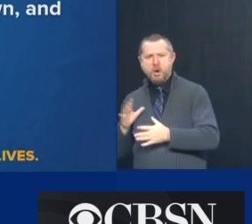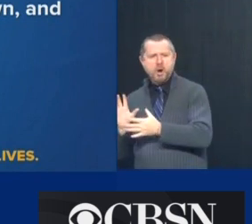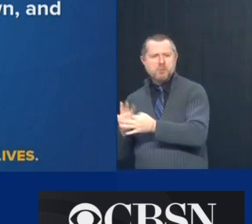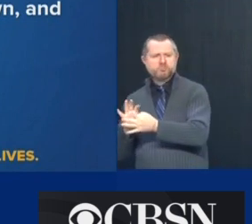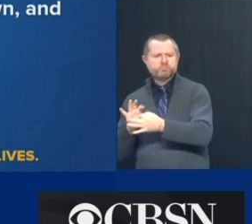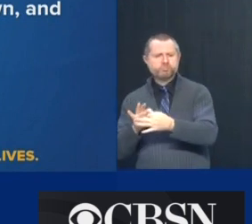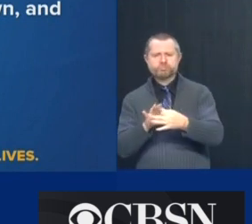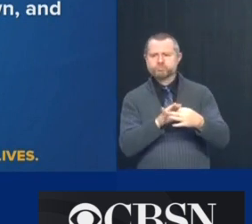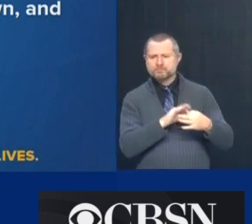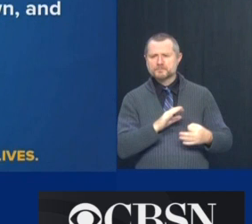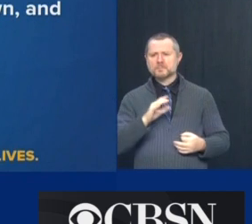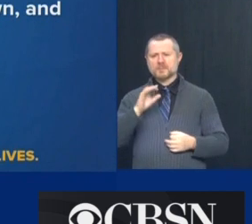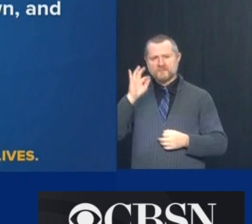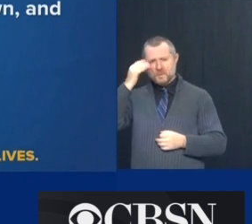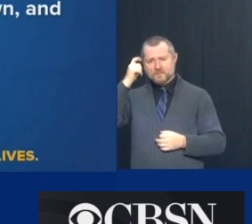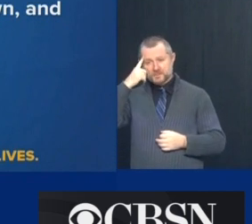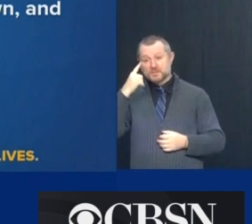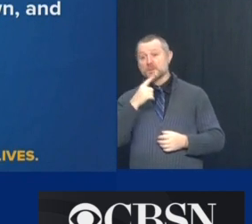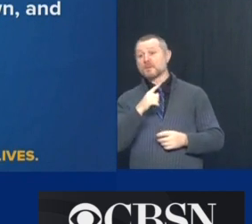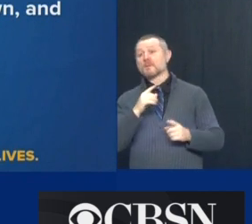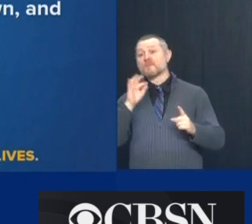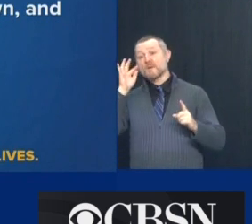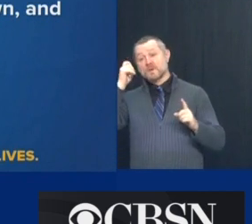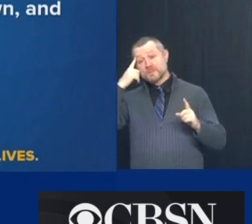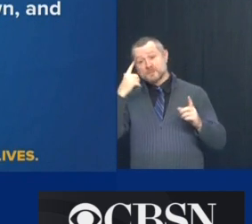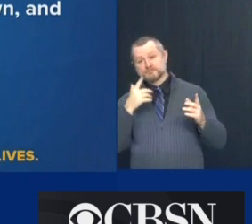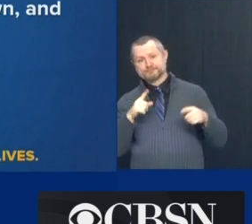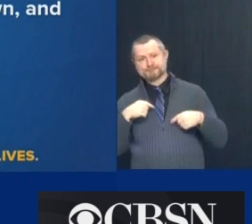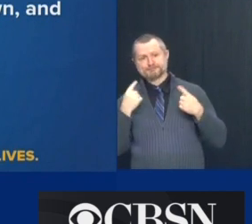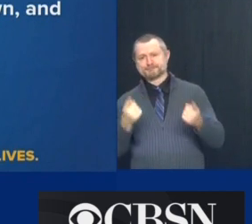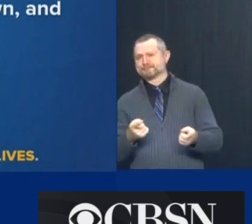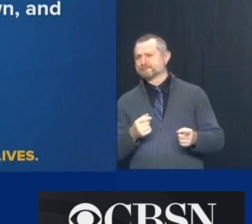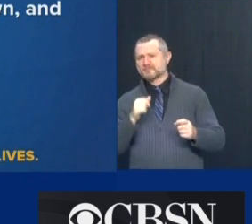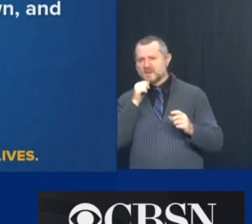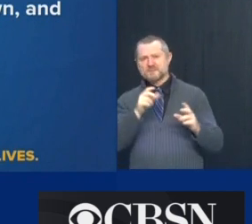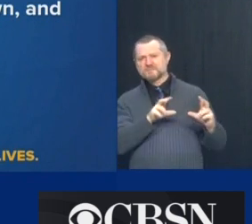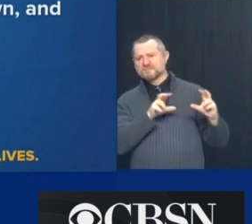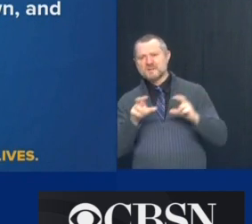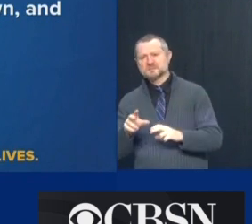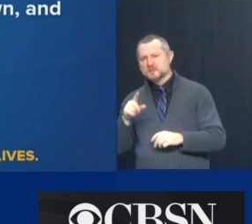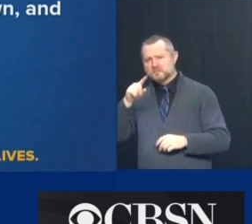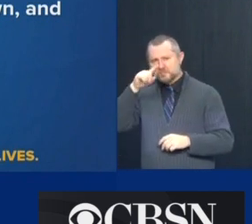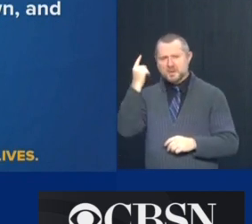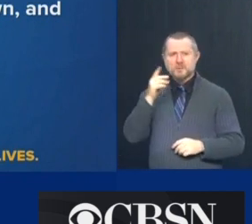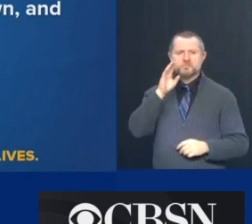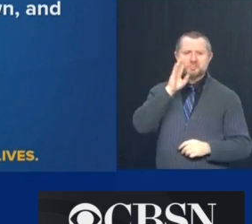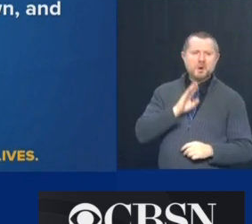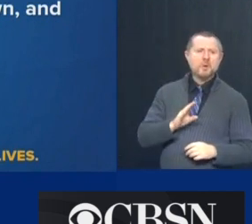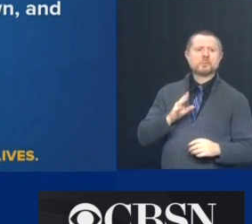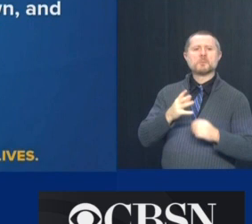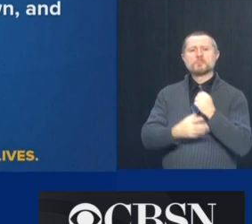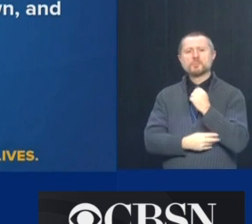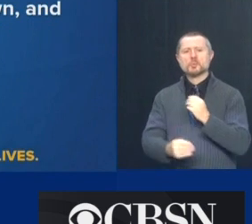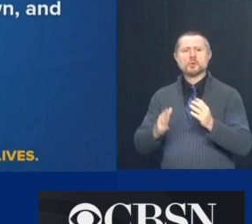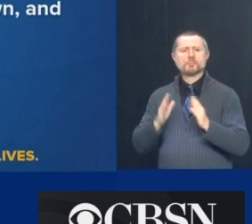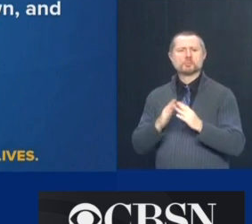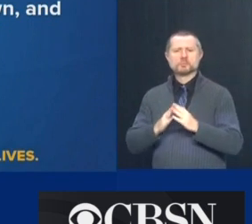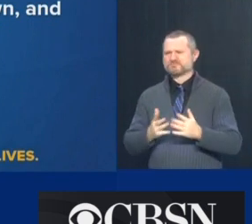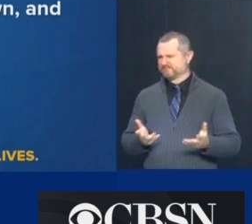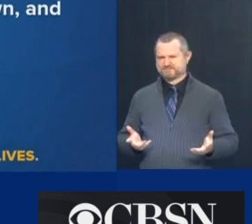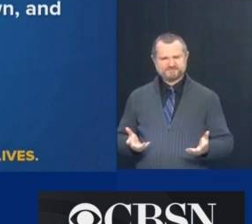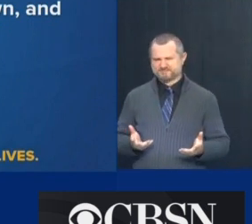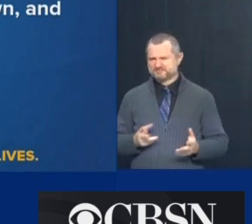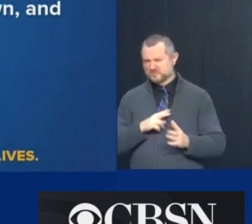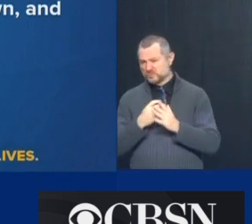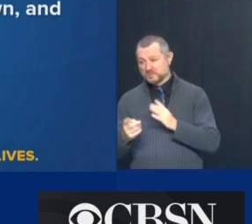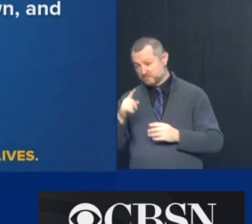which is not now funded, a black, brown, poor community outreach program for the vaccine. Blacks died at